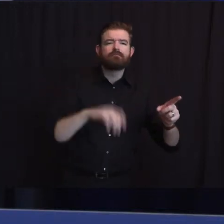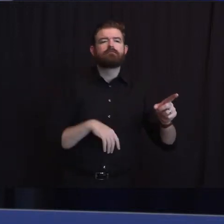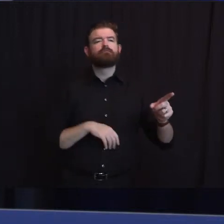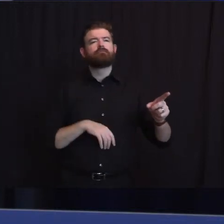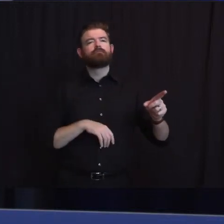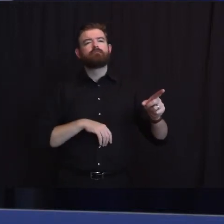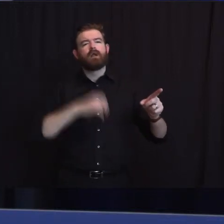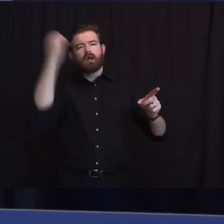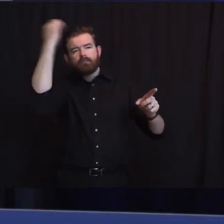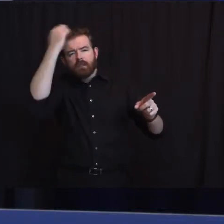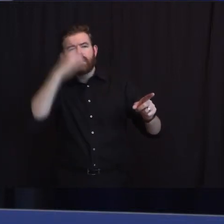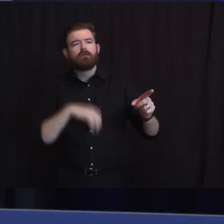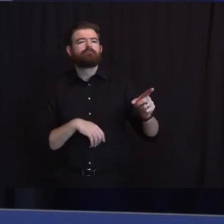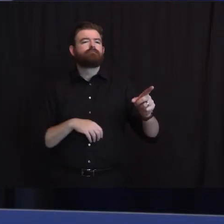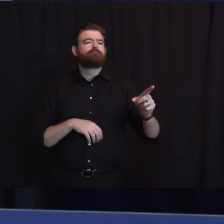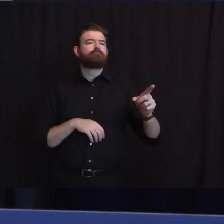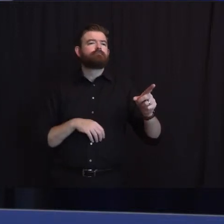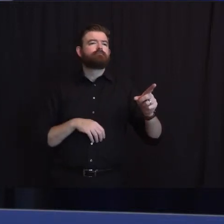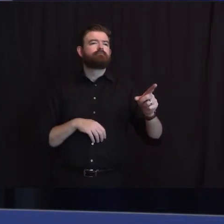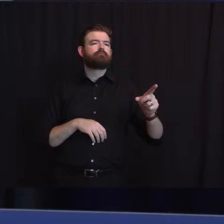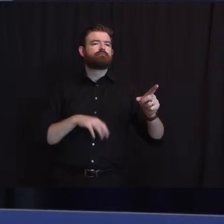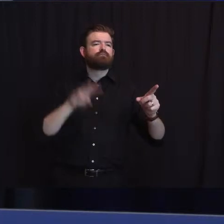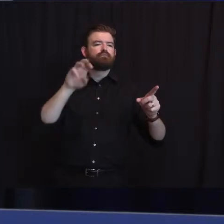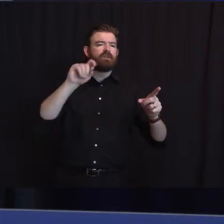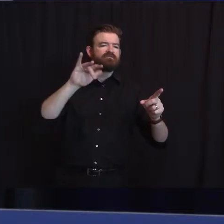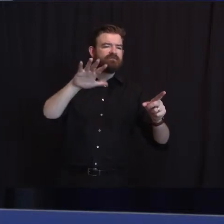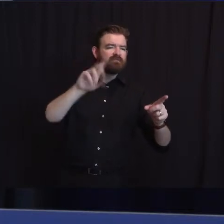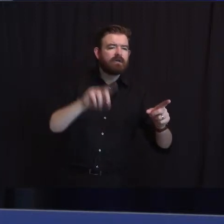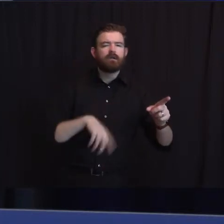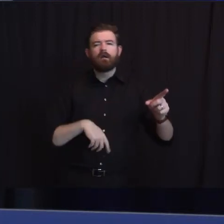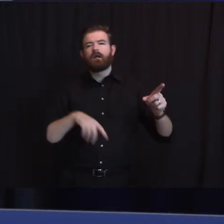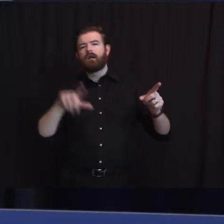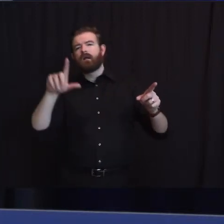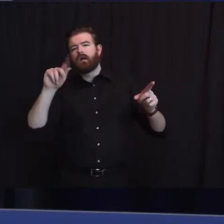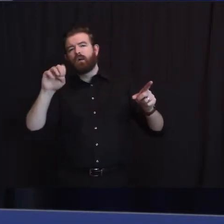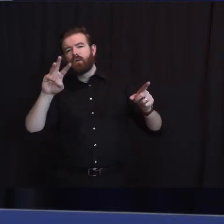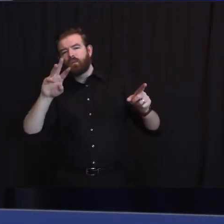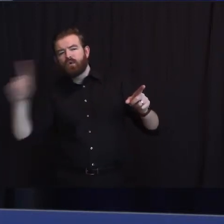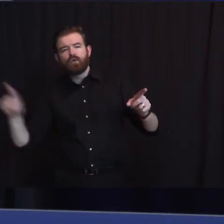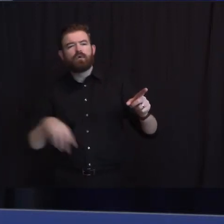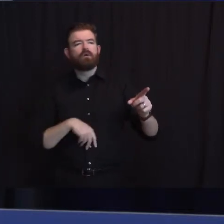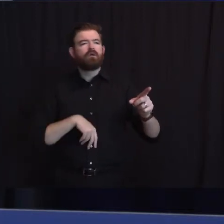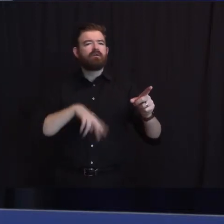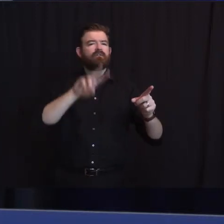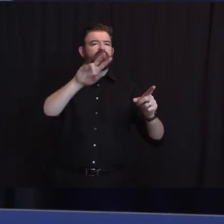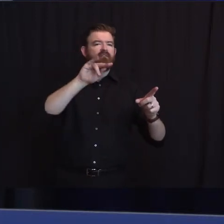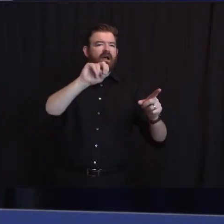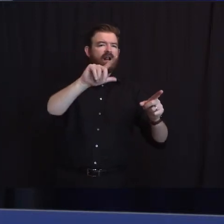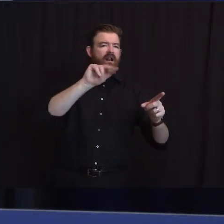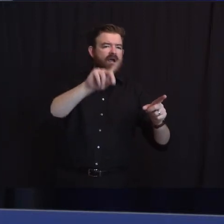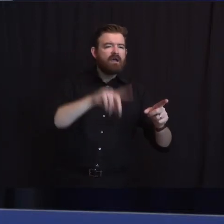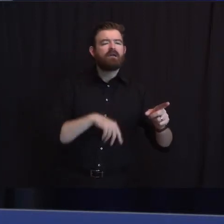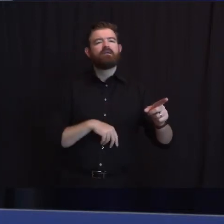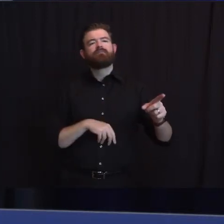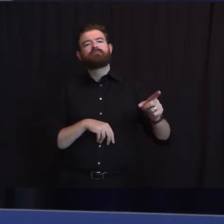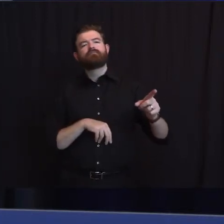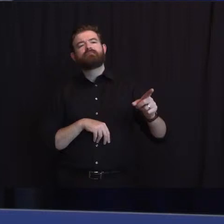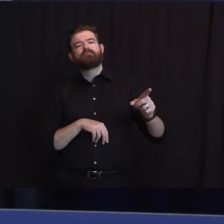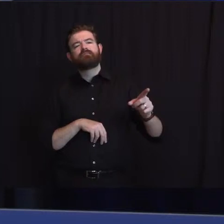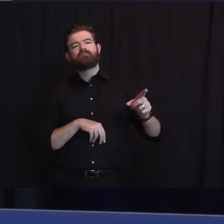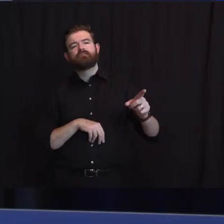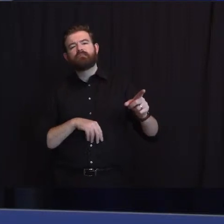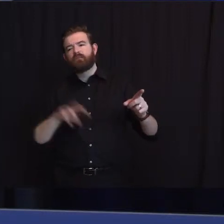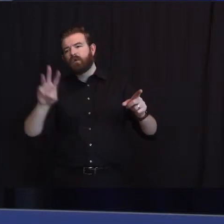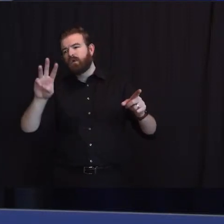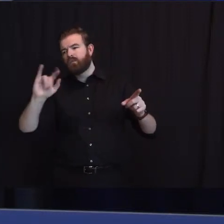Westville, Lakewood, Englewood, Camden, Vineland, and Willingboro. More than 760 residents were vaccinated